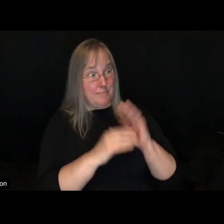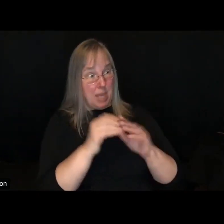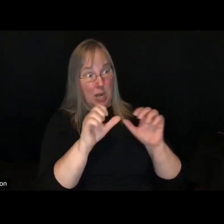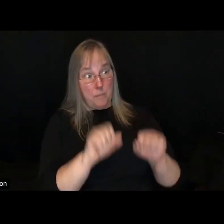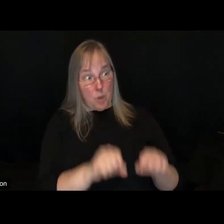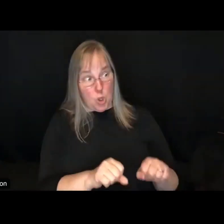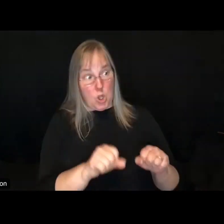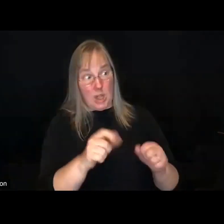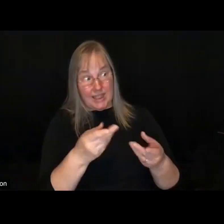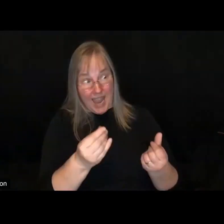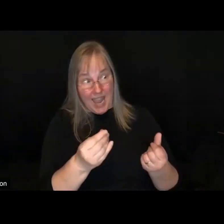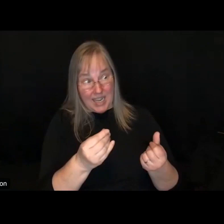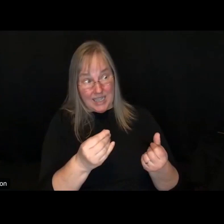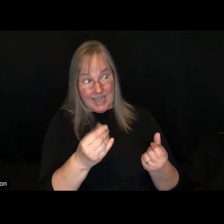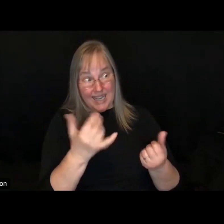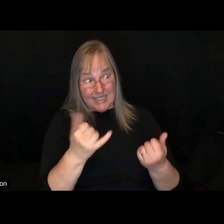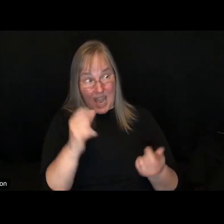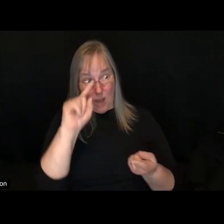down to 2%?